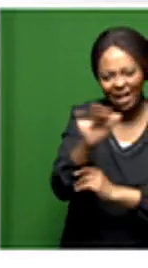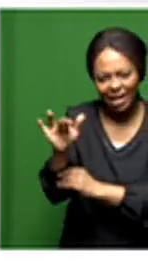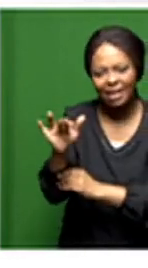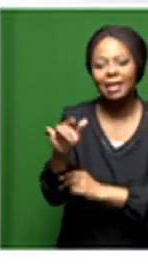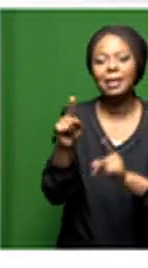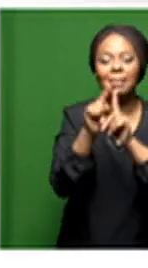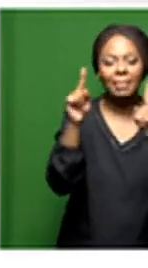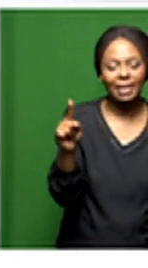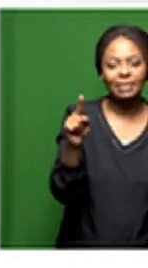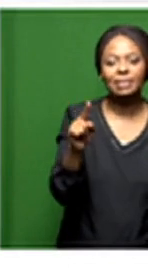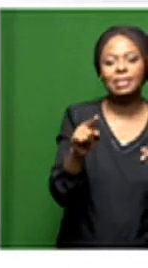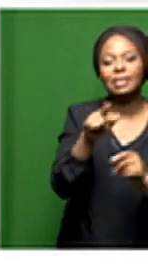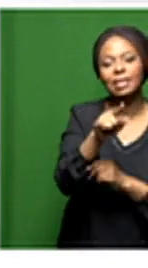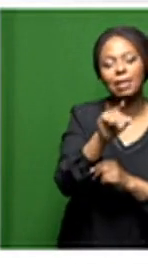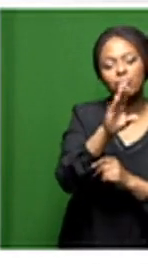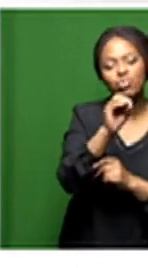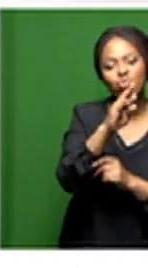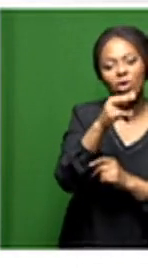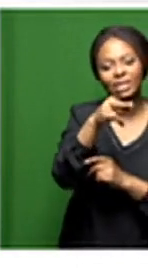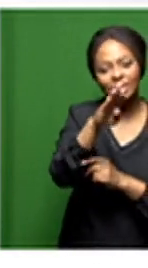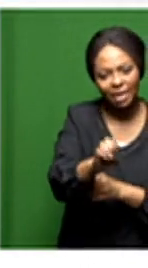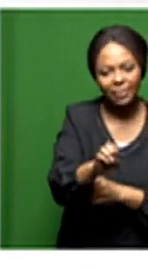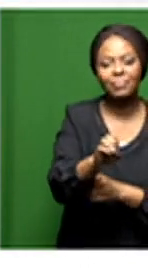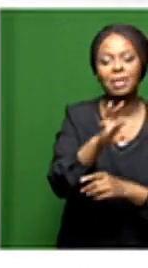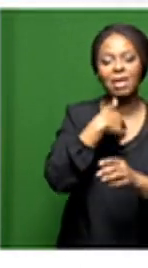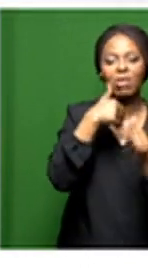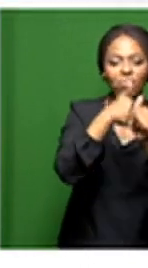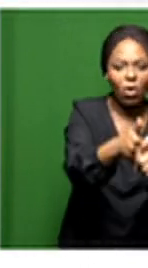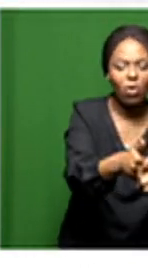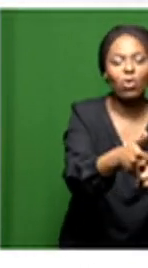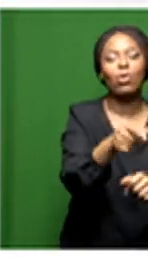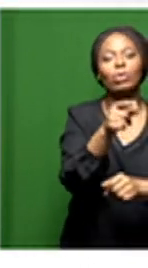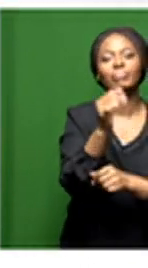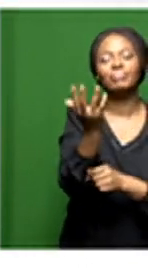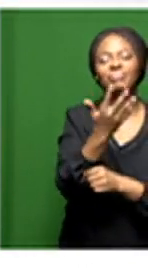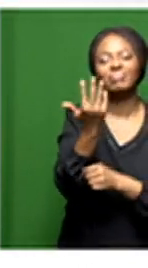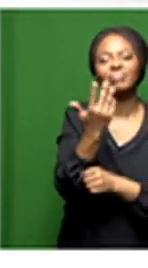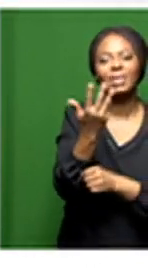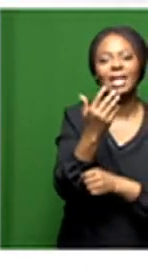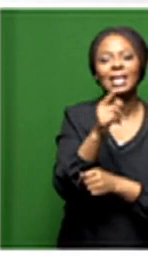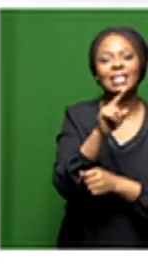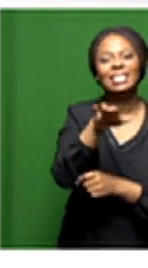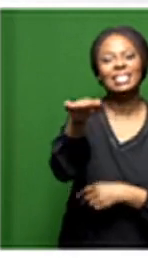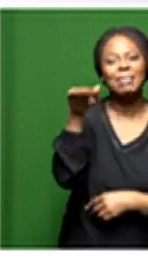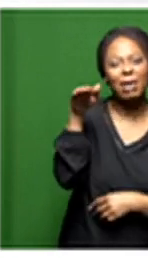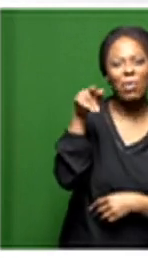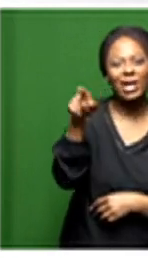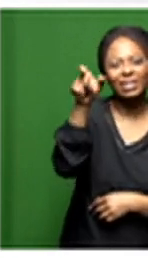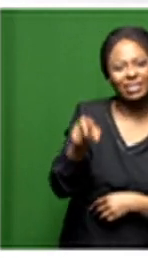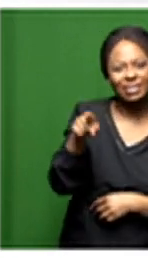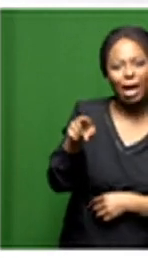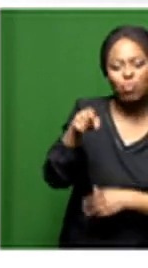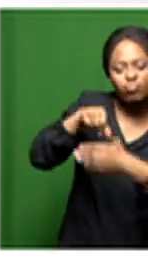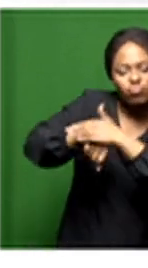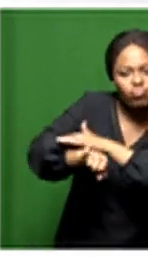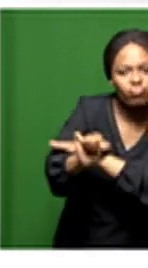Lesego Leonte, as she is better known. I also follow our very own Zimbabwean. She was born,